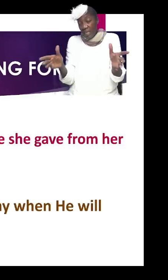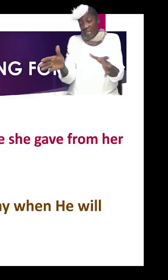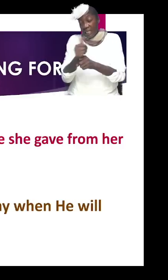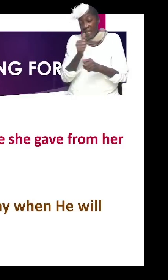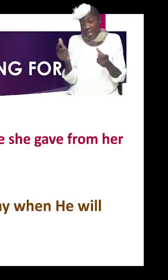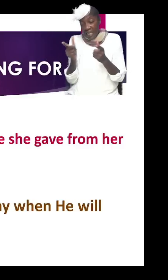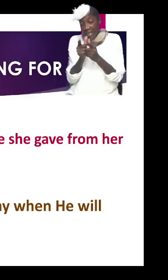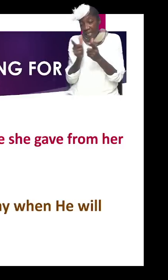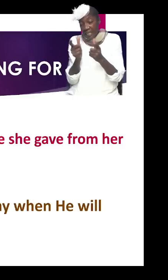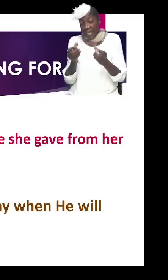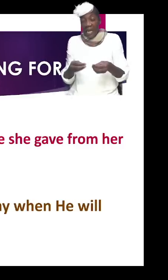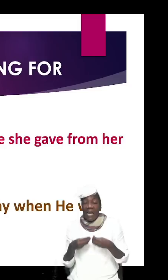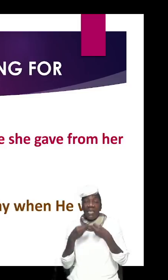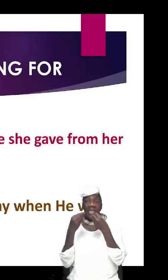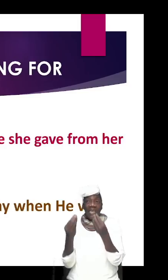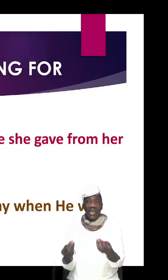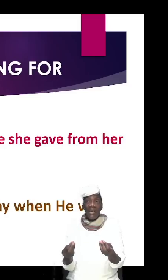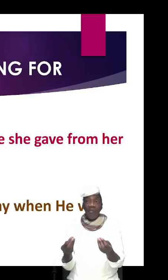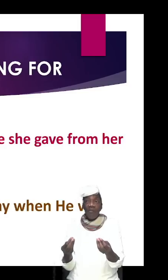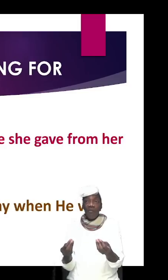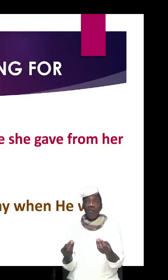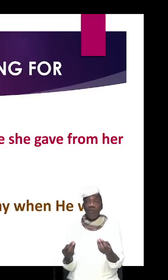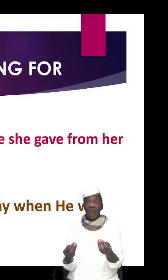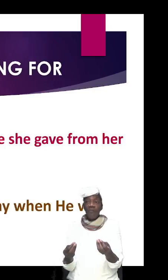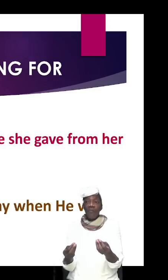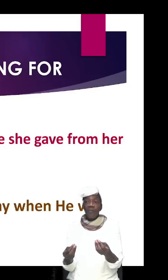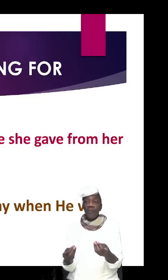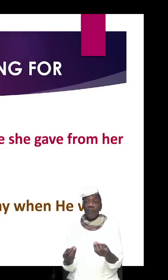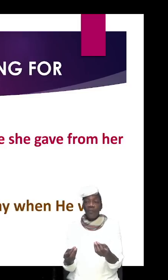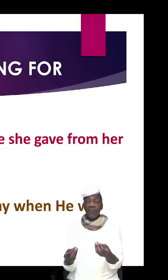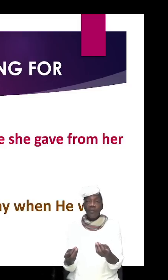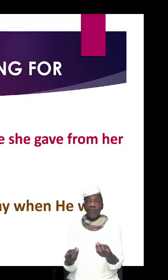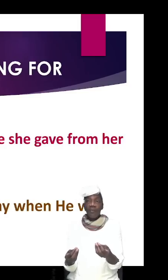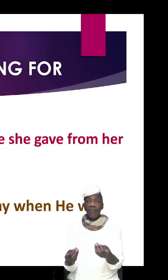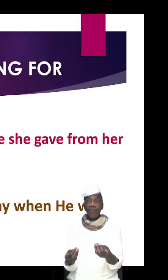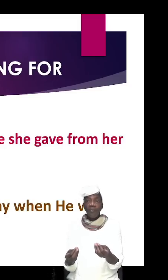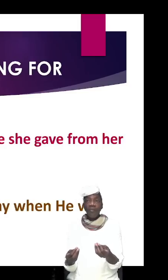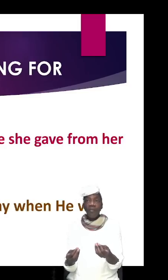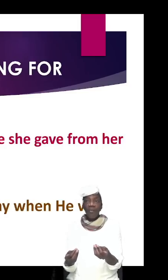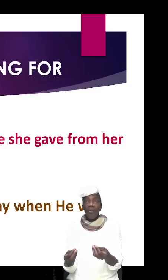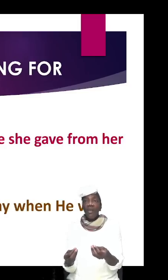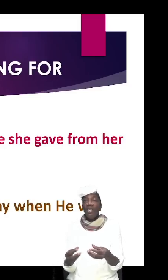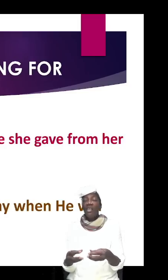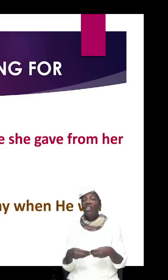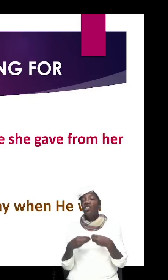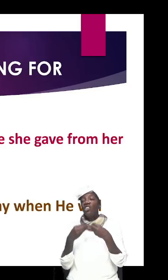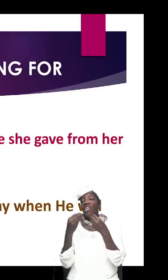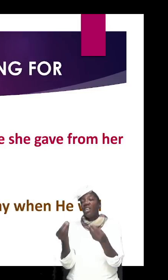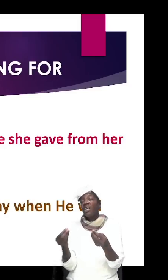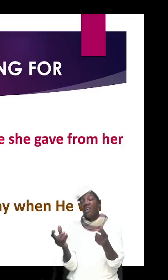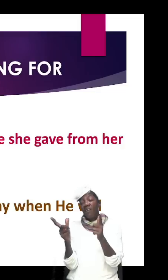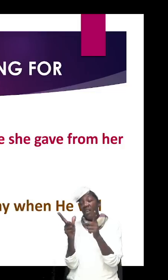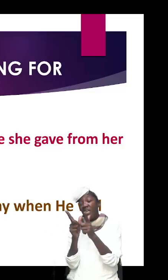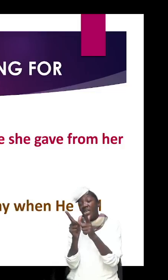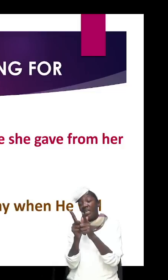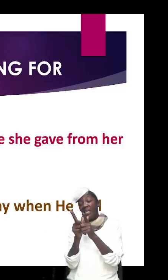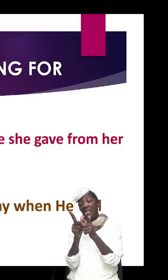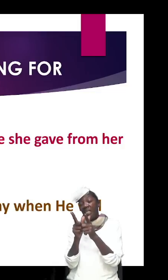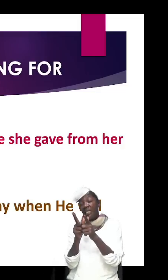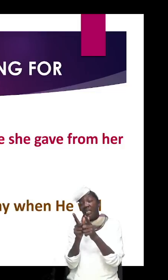and she give it. Now let us say it was a farden. She gave her farden, which was a small